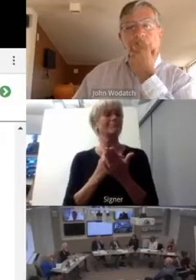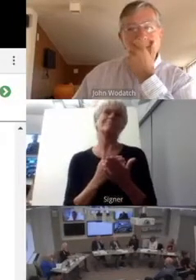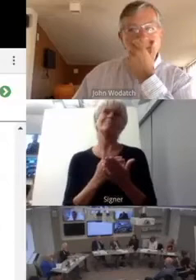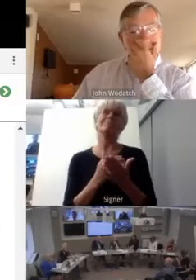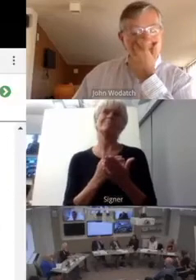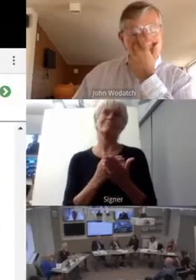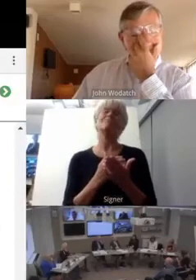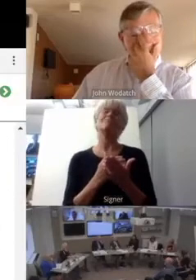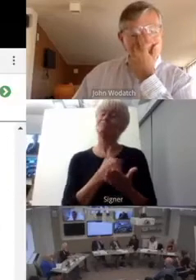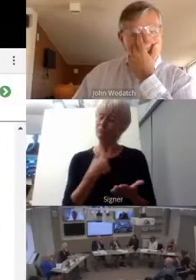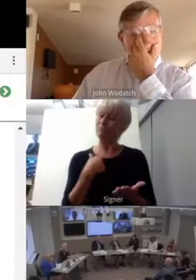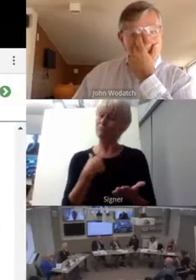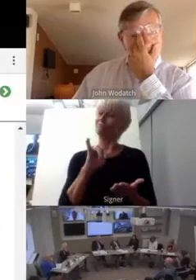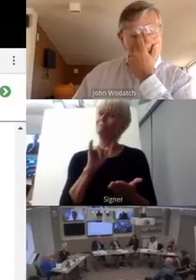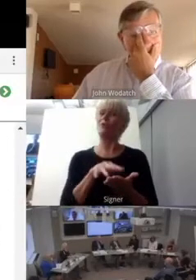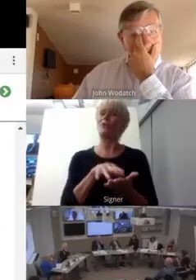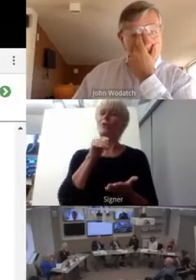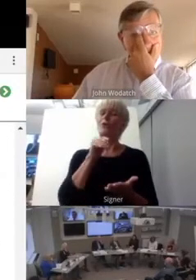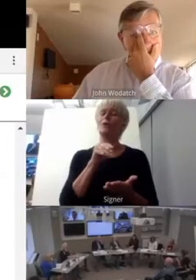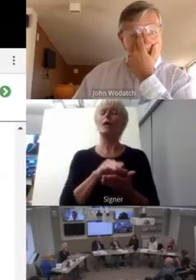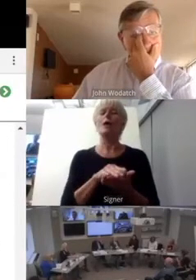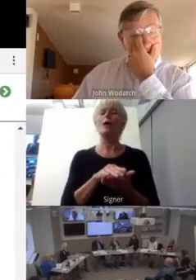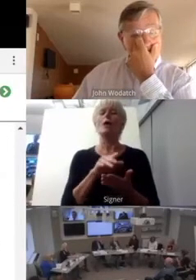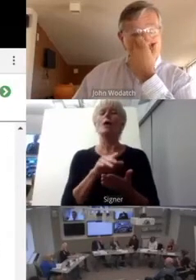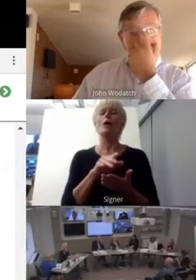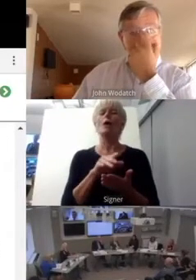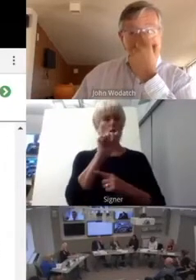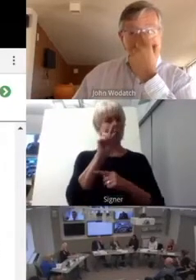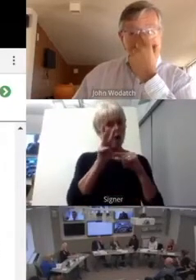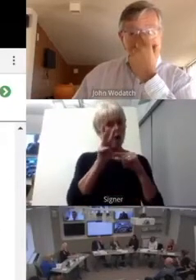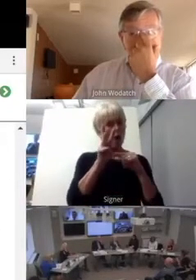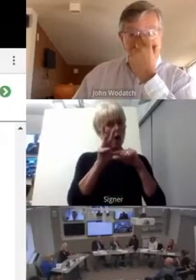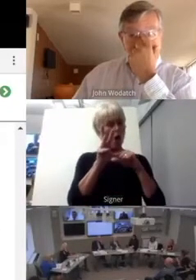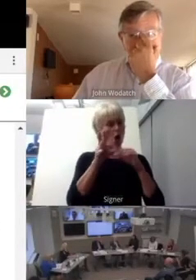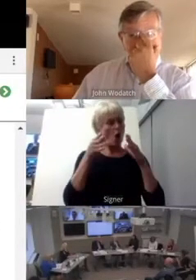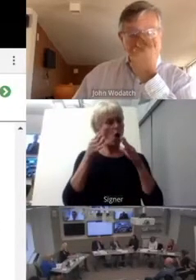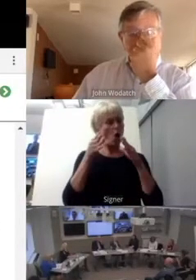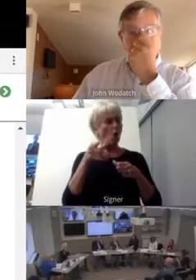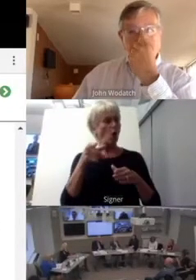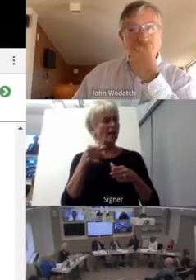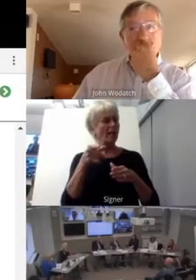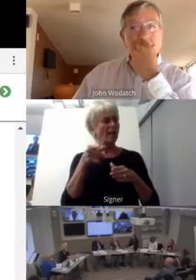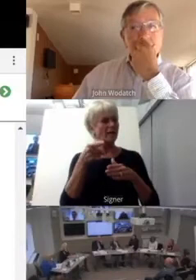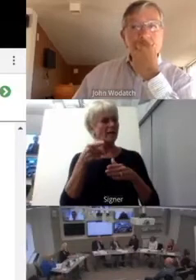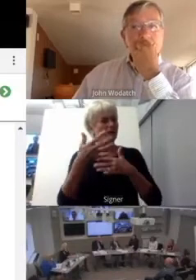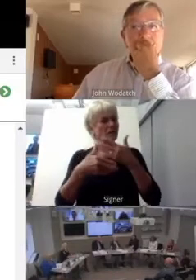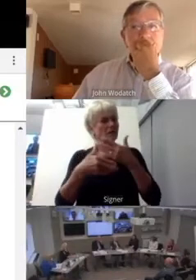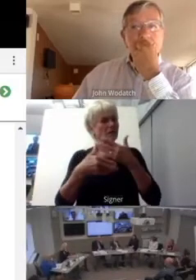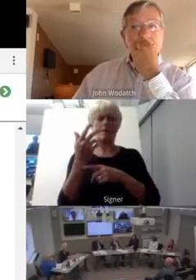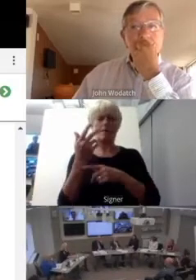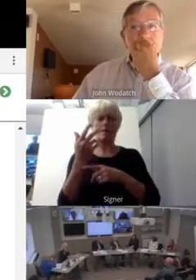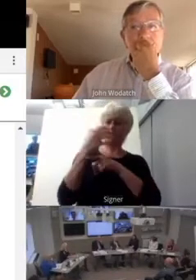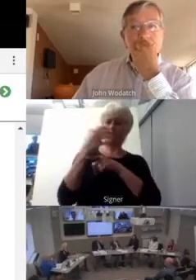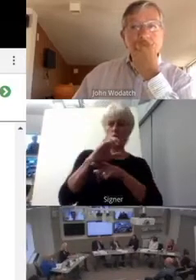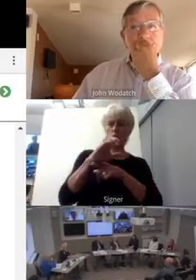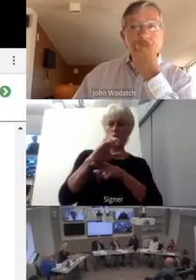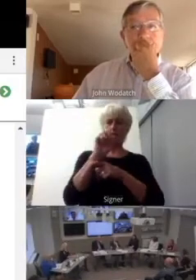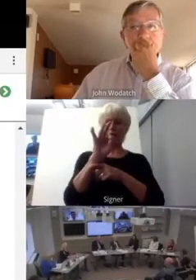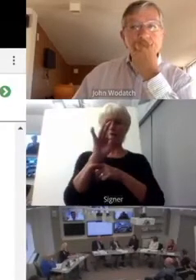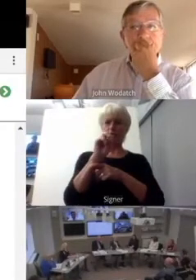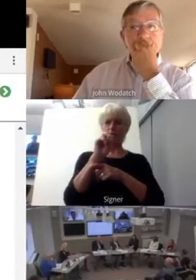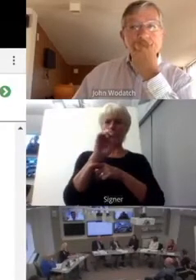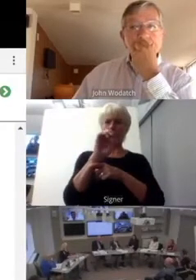way the law works is the enforcement is each federal agency is responsible